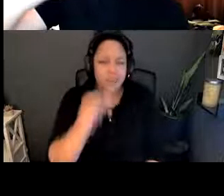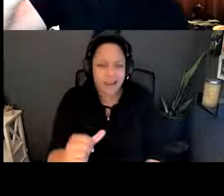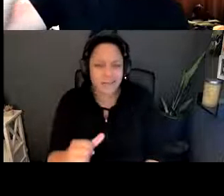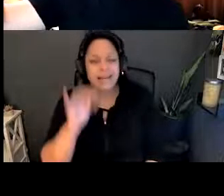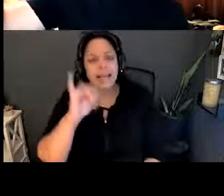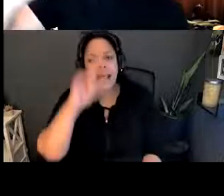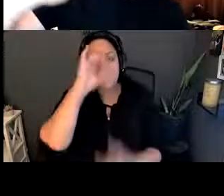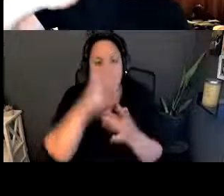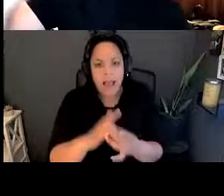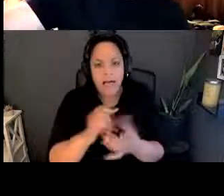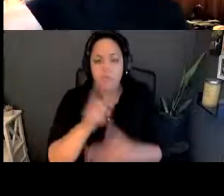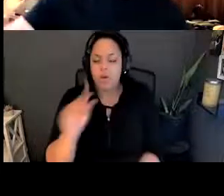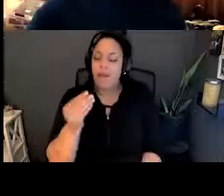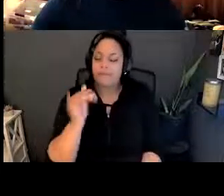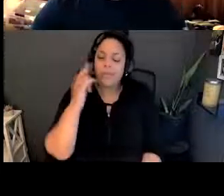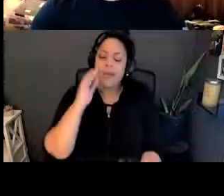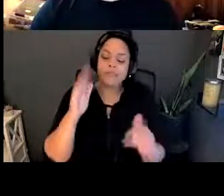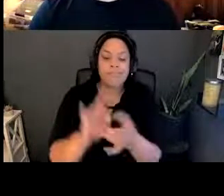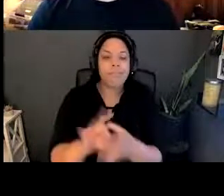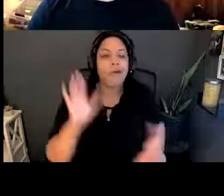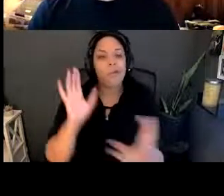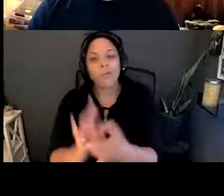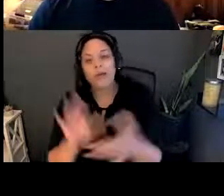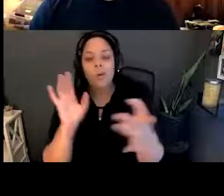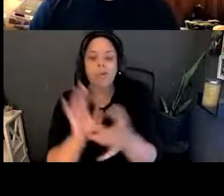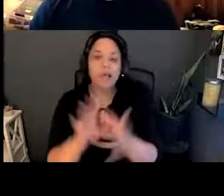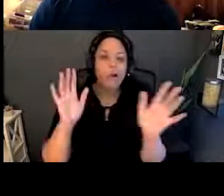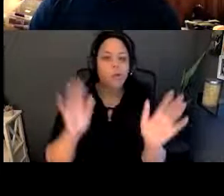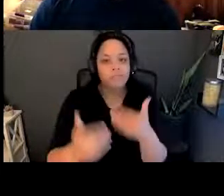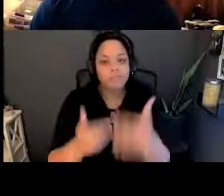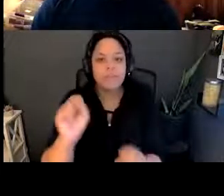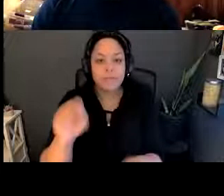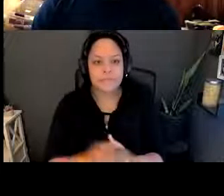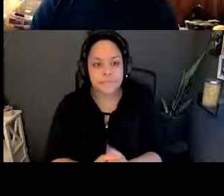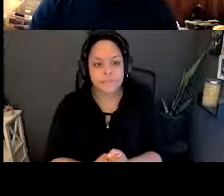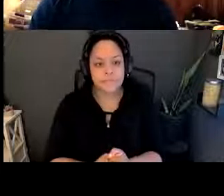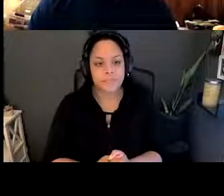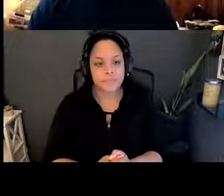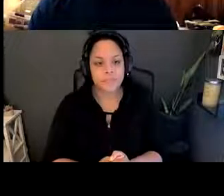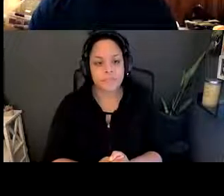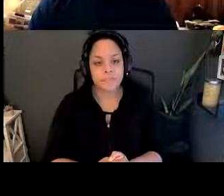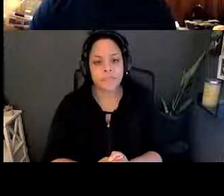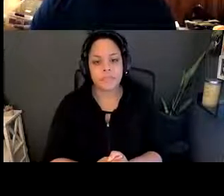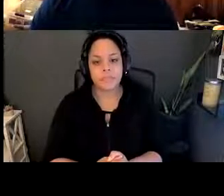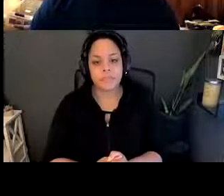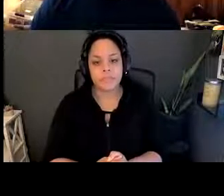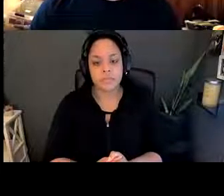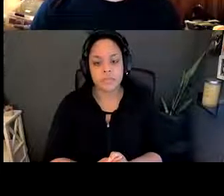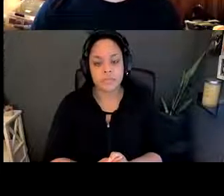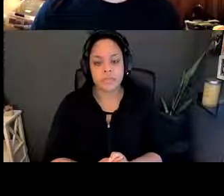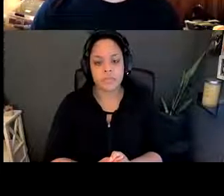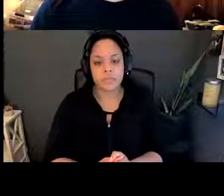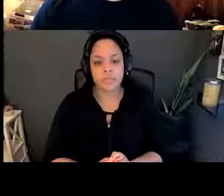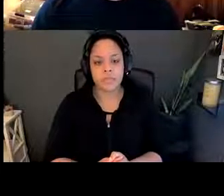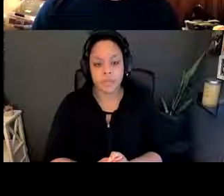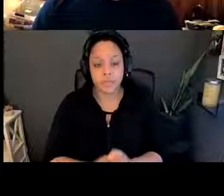letting go. We just constantly let go. Now, I also do some things where, I have